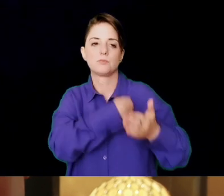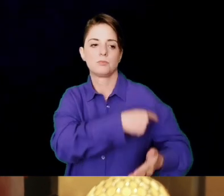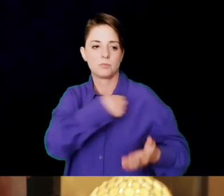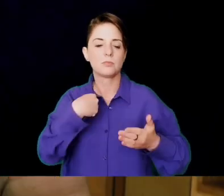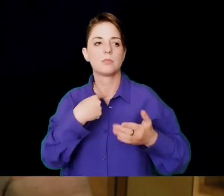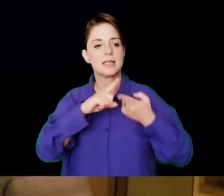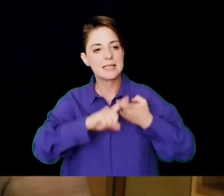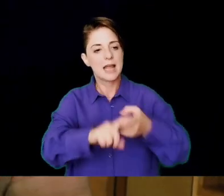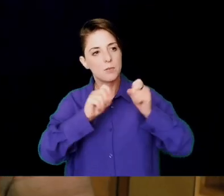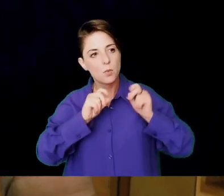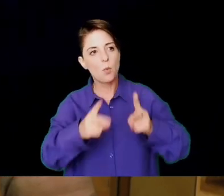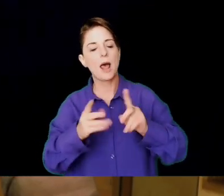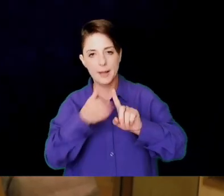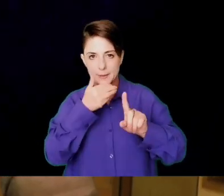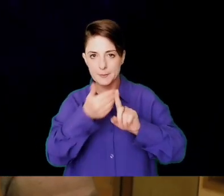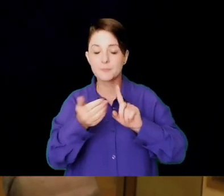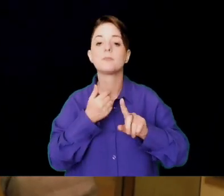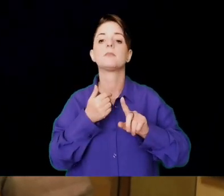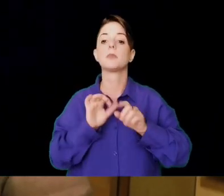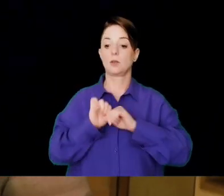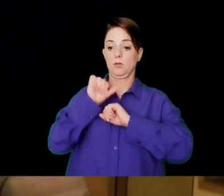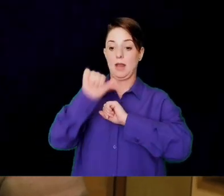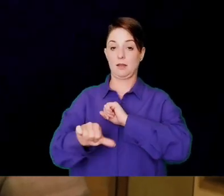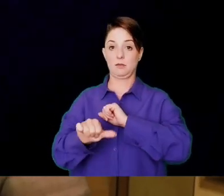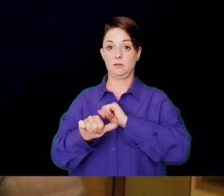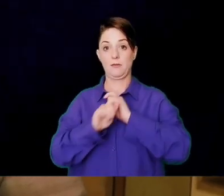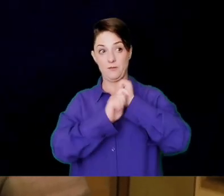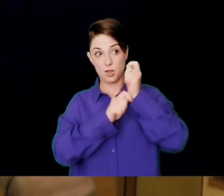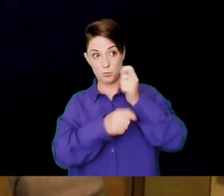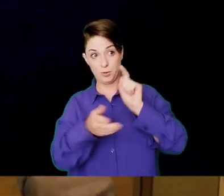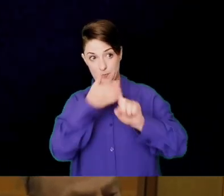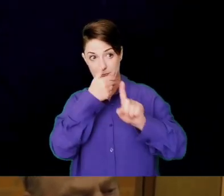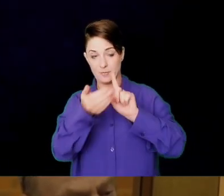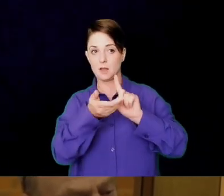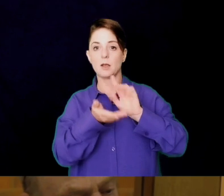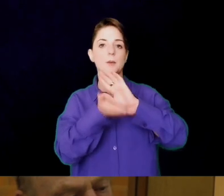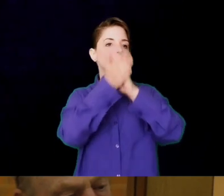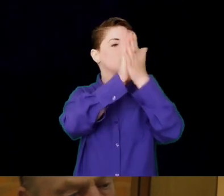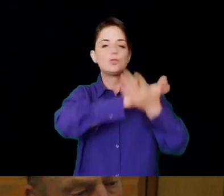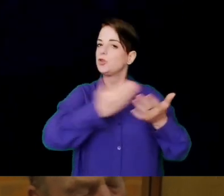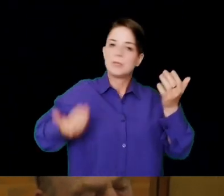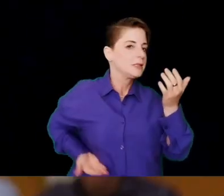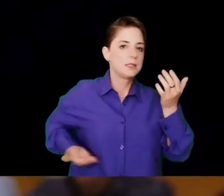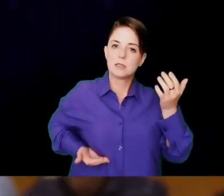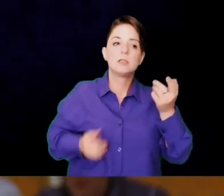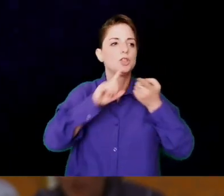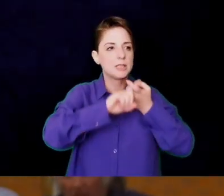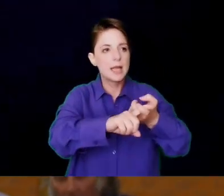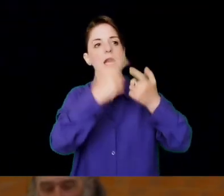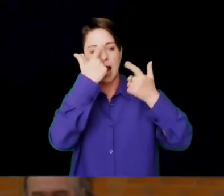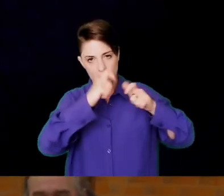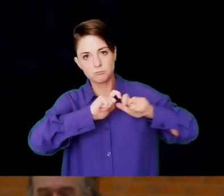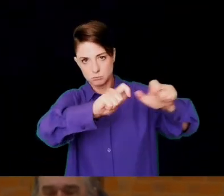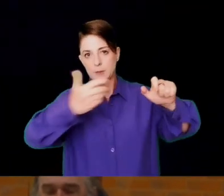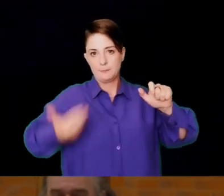more sustainable way. The next step was to assure the fishermen that trying to be sustainable wouldn't destroy their business. We need to get